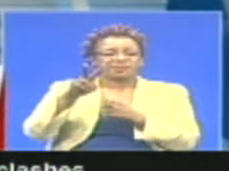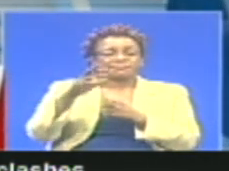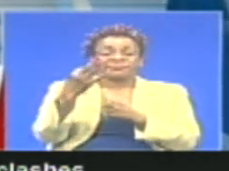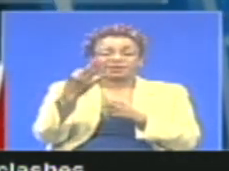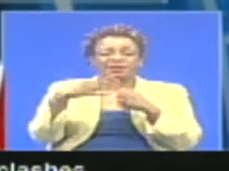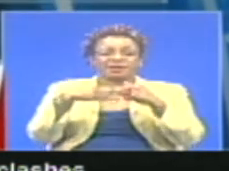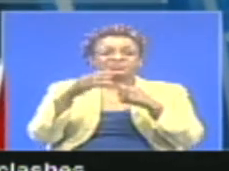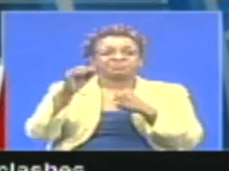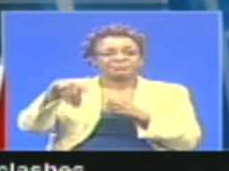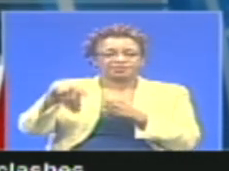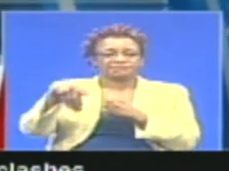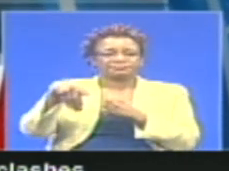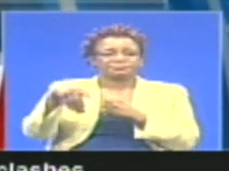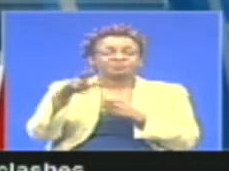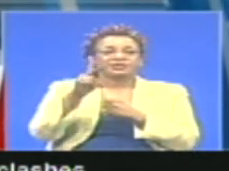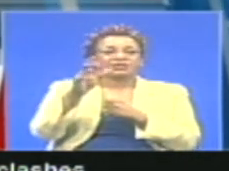KAV390P,